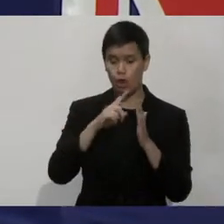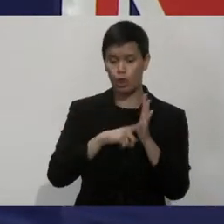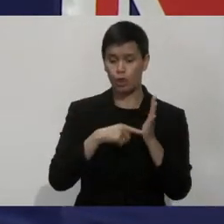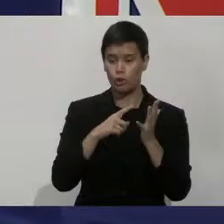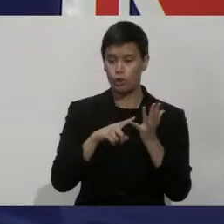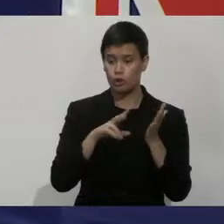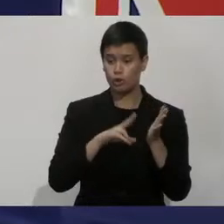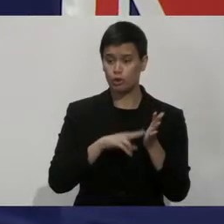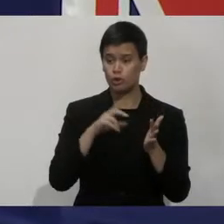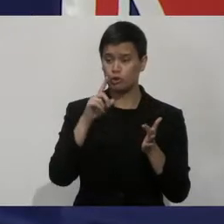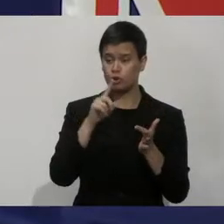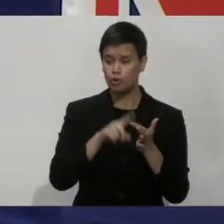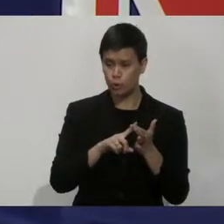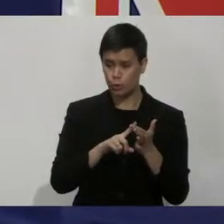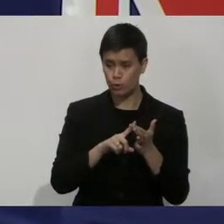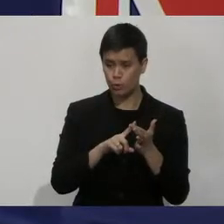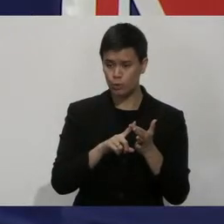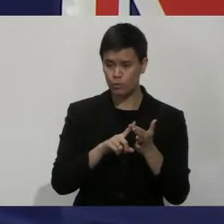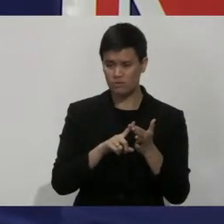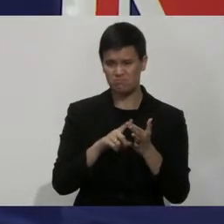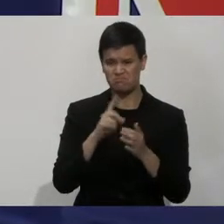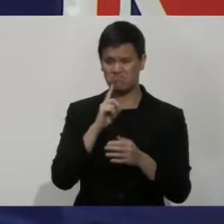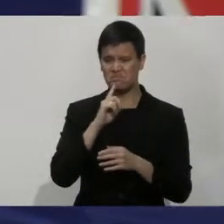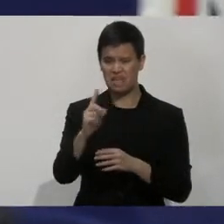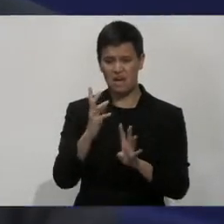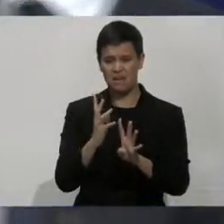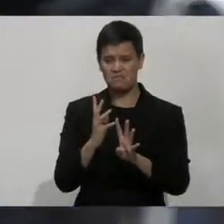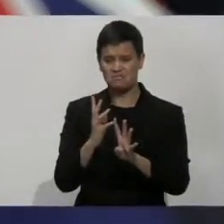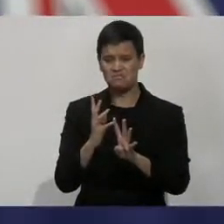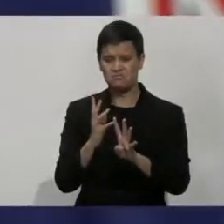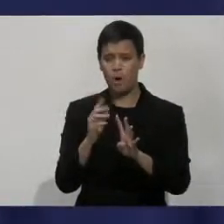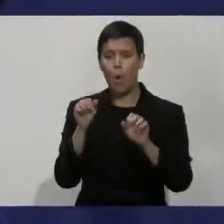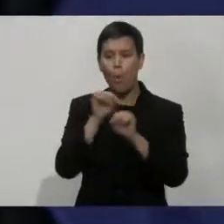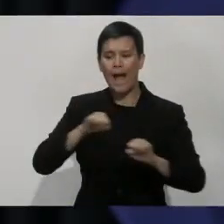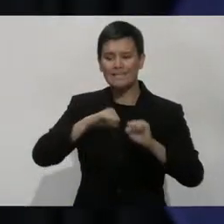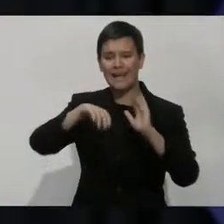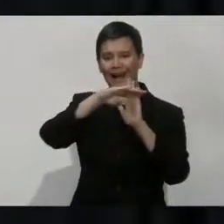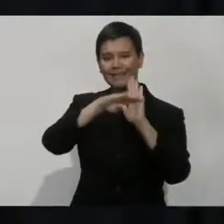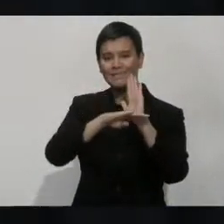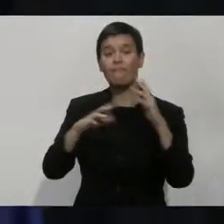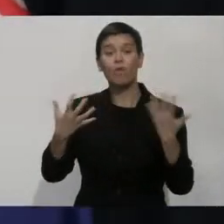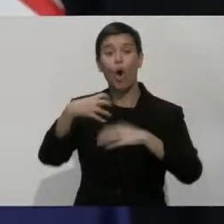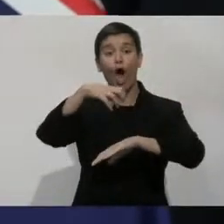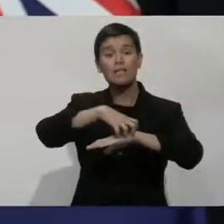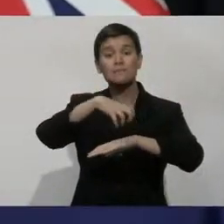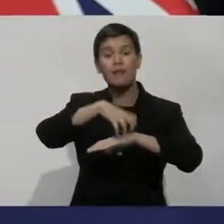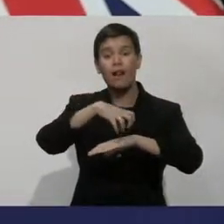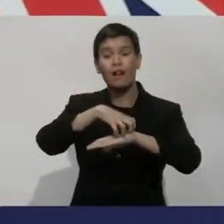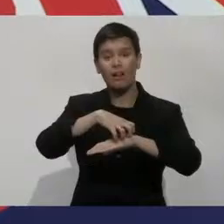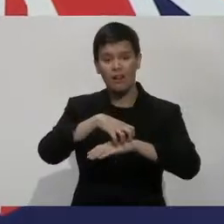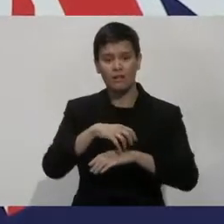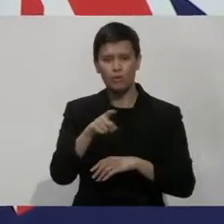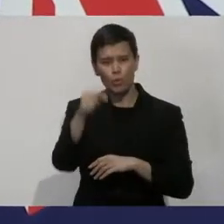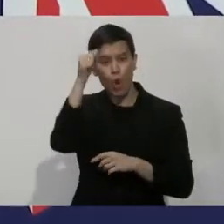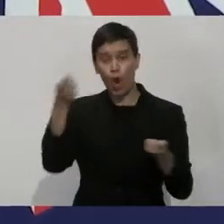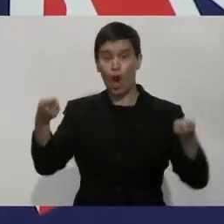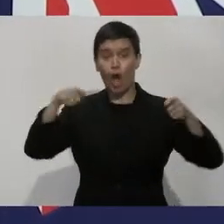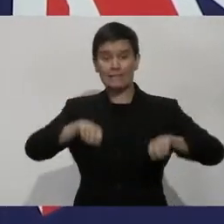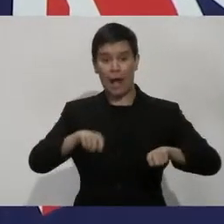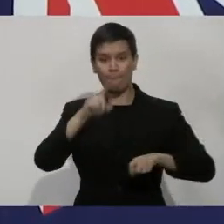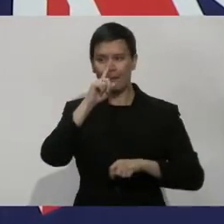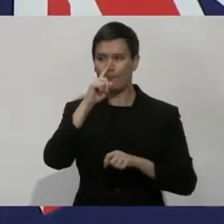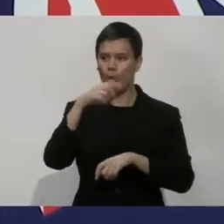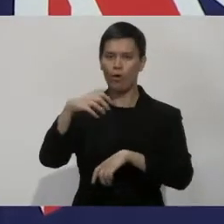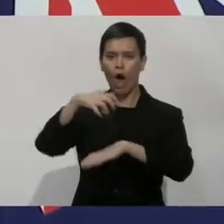some experts say could take years. How concerned are you? So is that a question to me? Which one of us? Well, look, I'll make